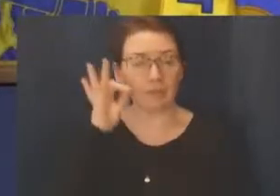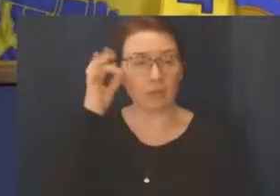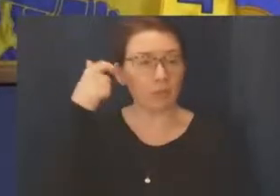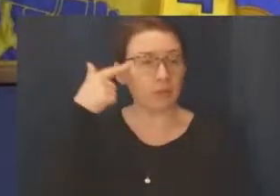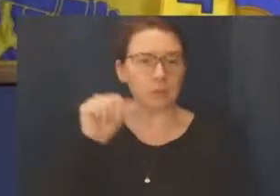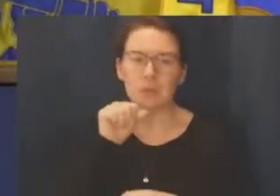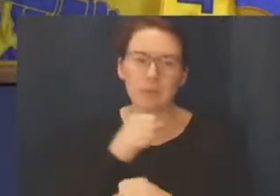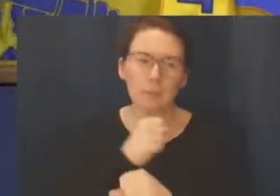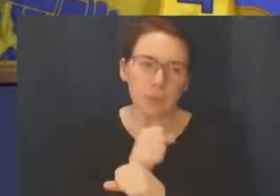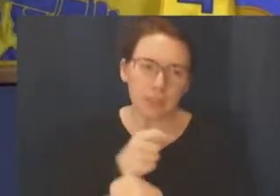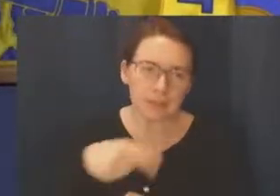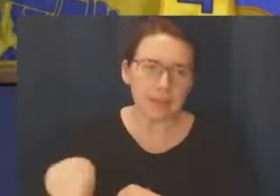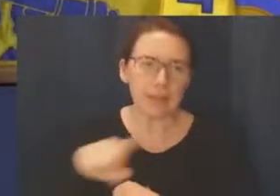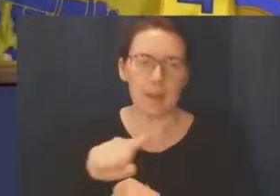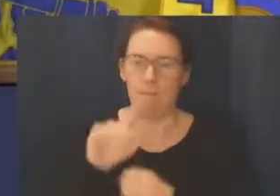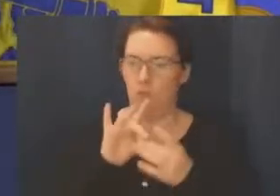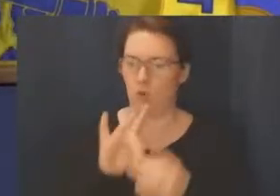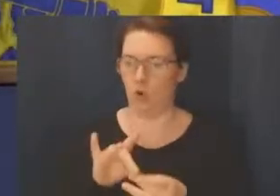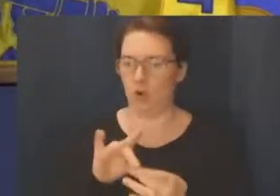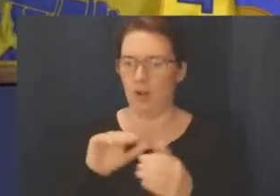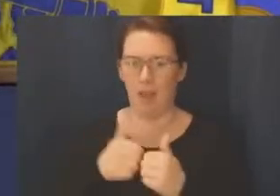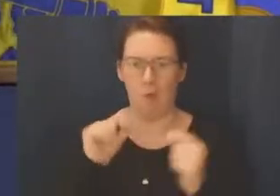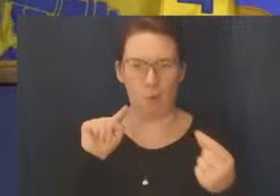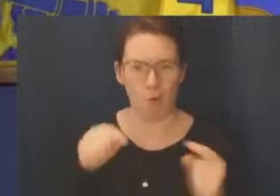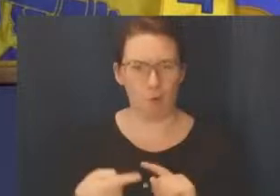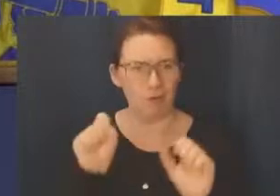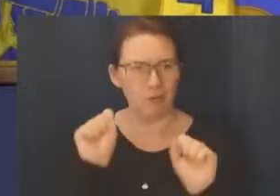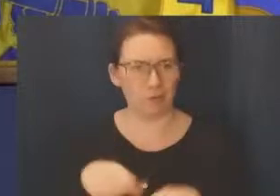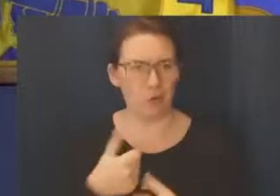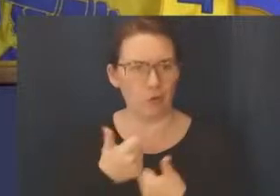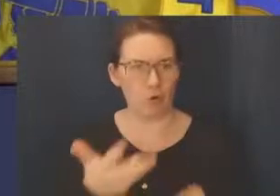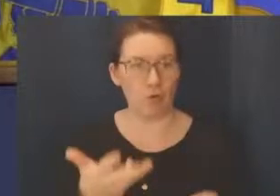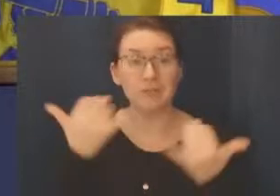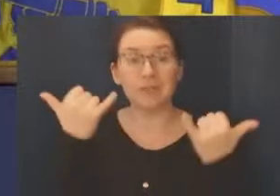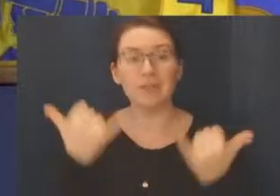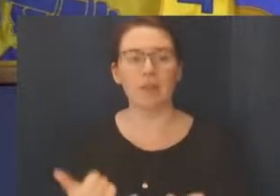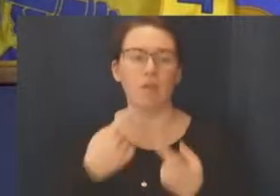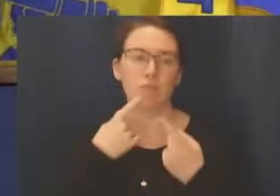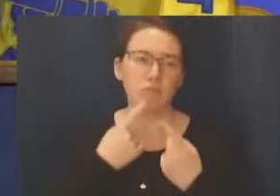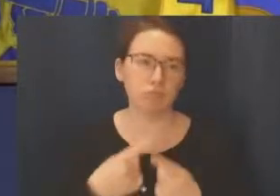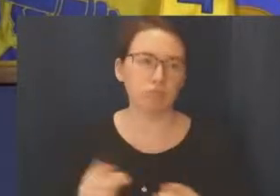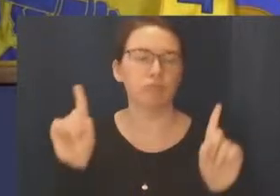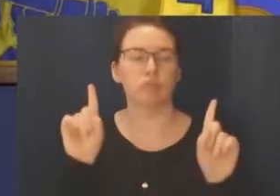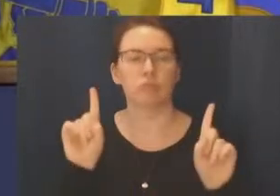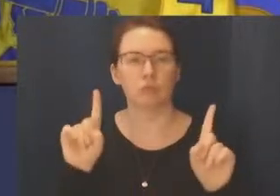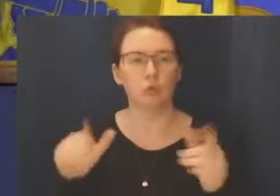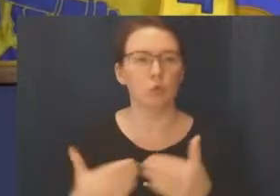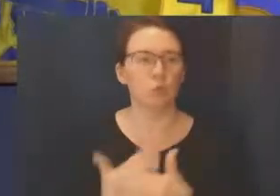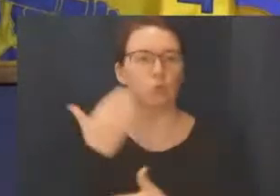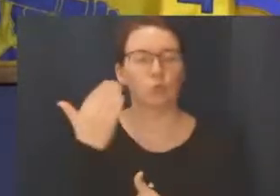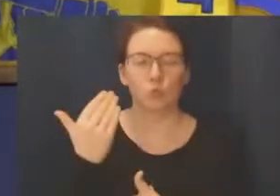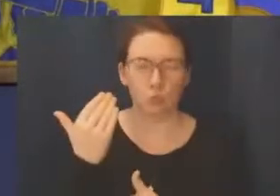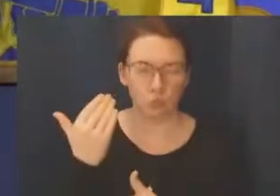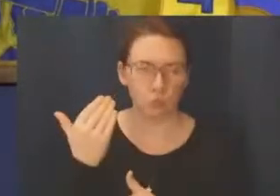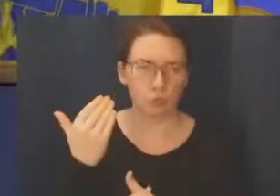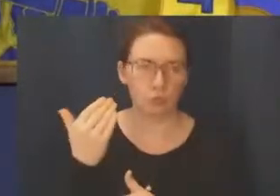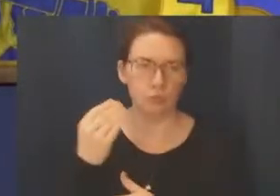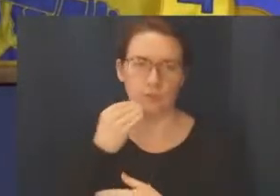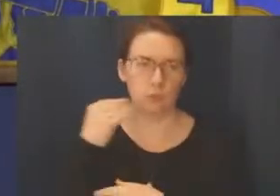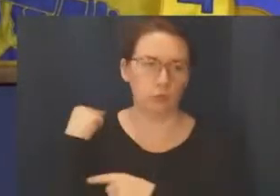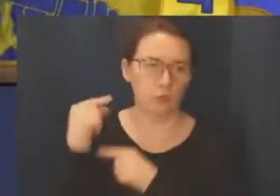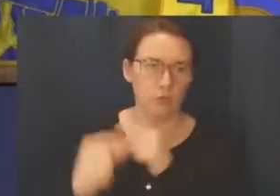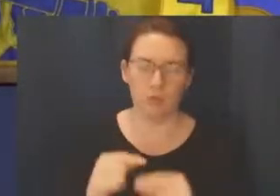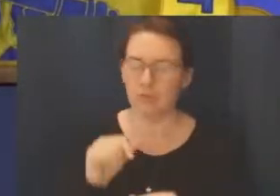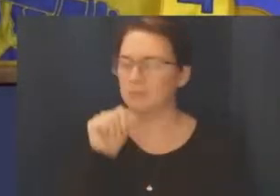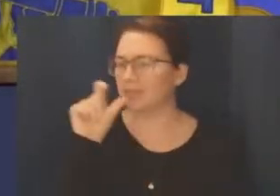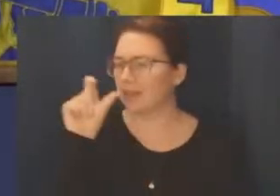ingredients. Now we are entering a new era, an era where we don't need to worry about artificial